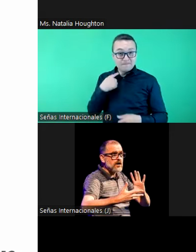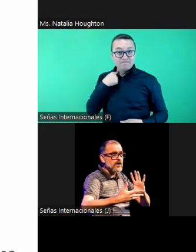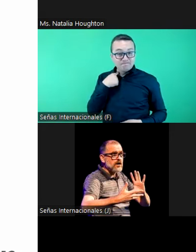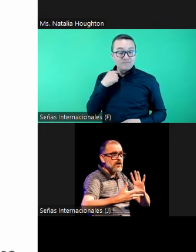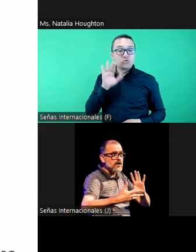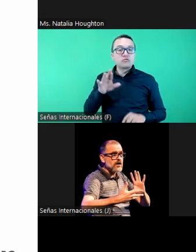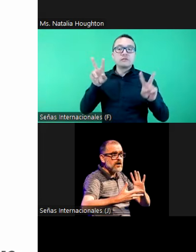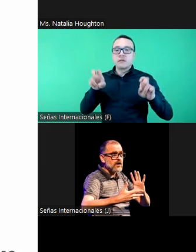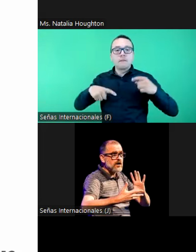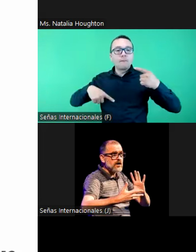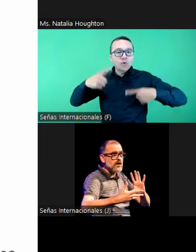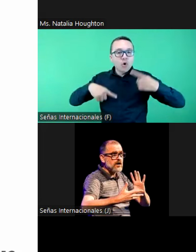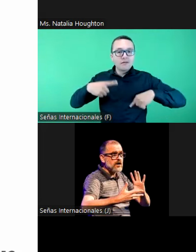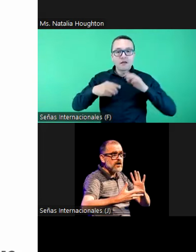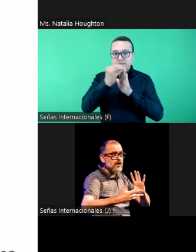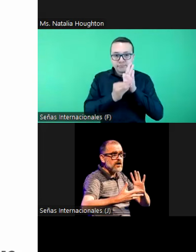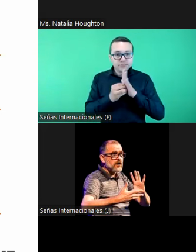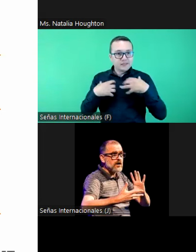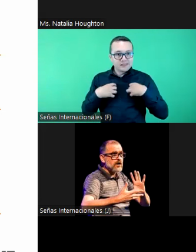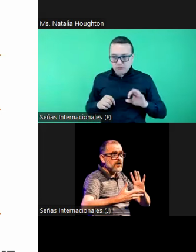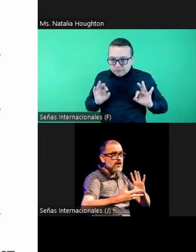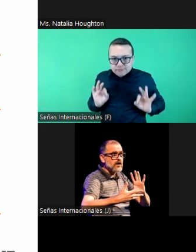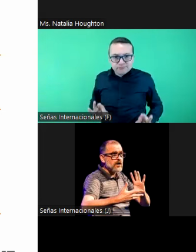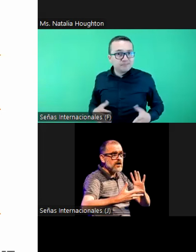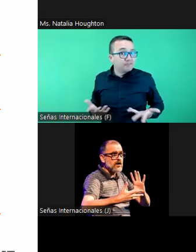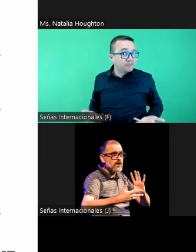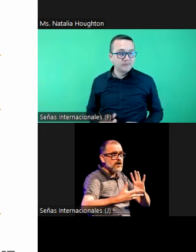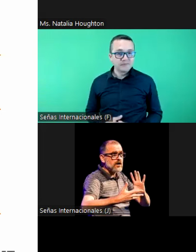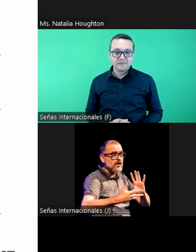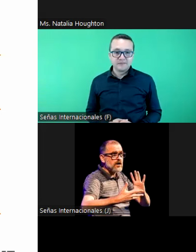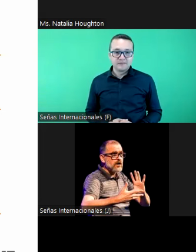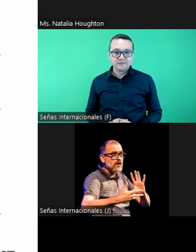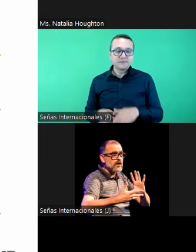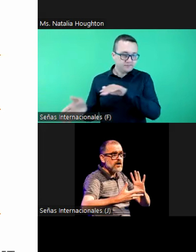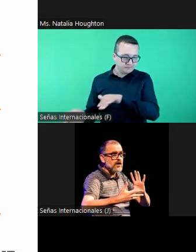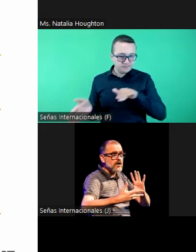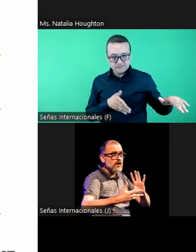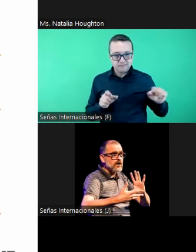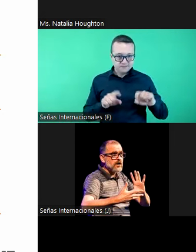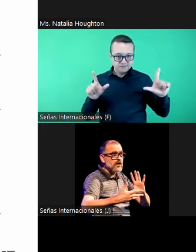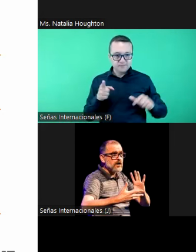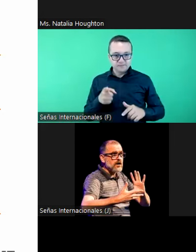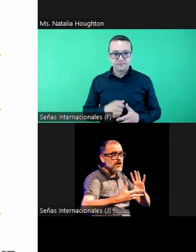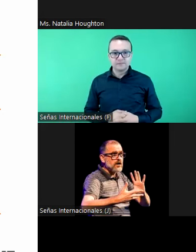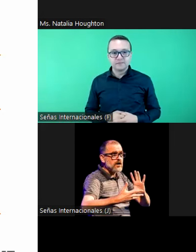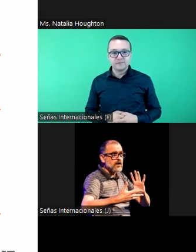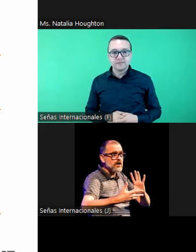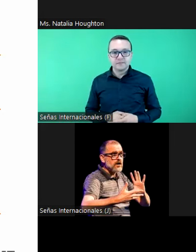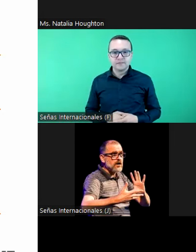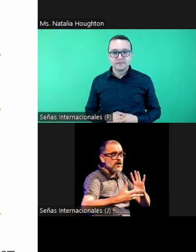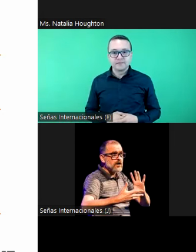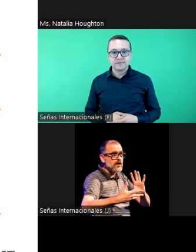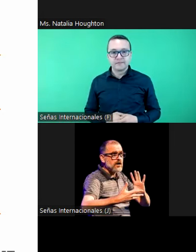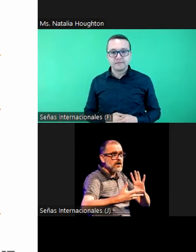way to include these barriers into the discussion